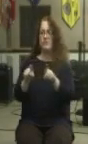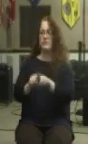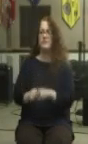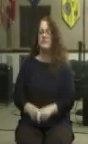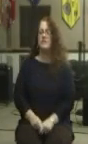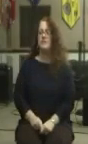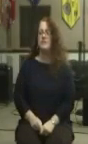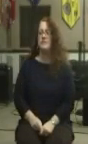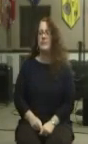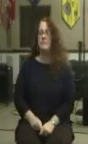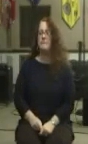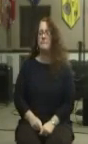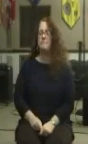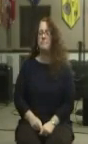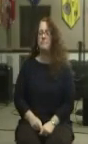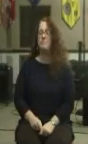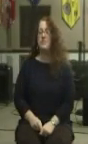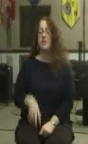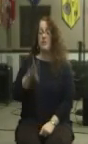I come here to serve too.